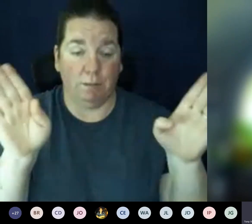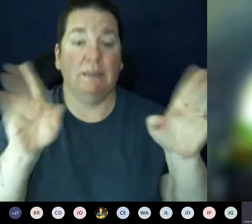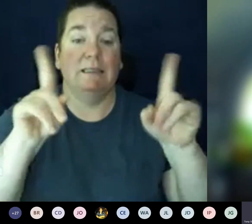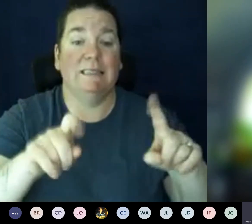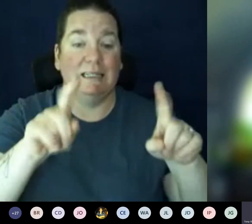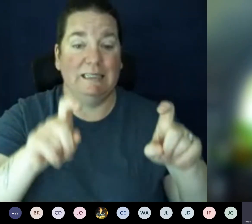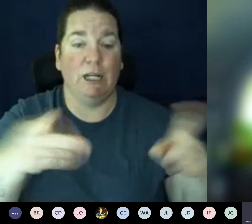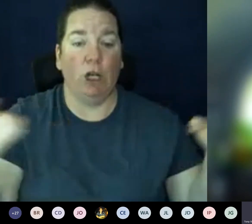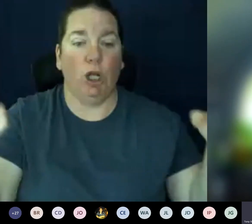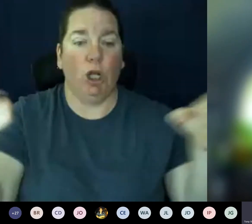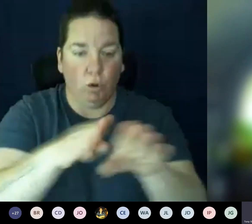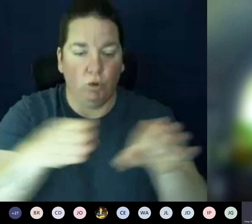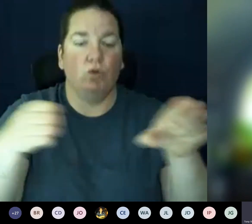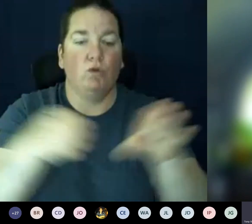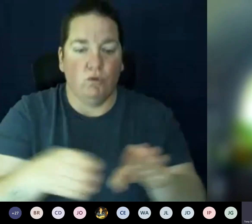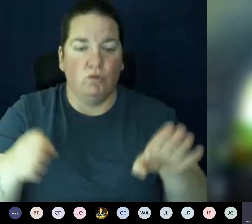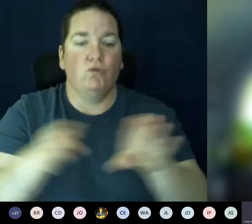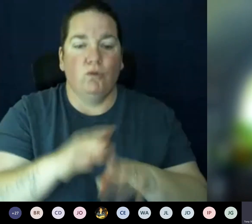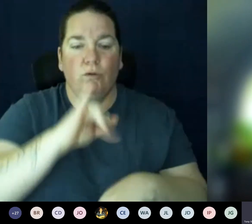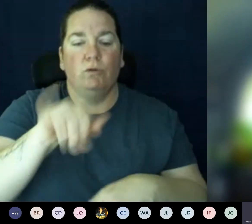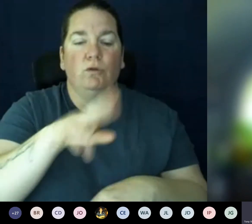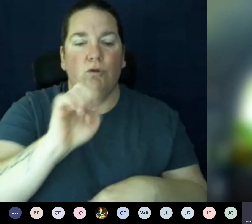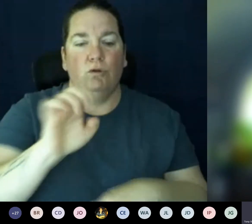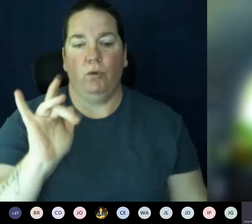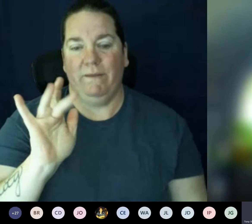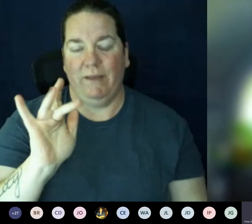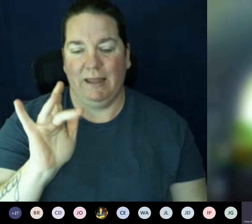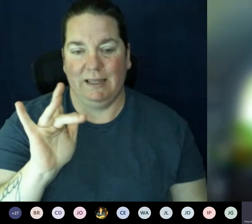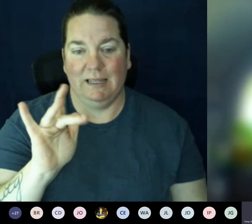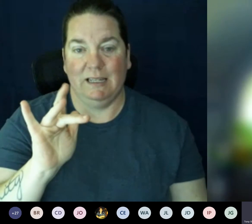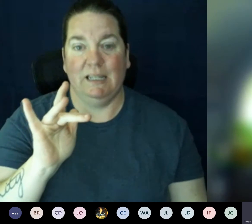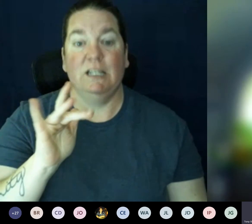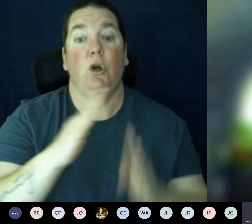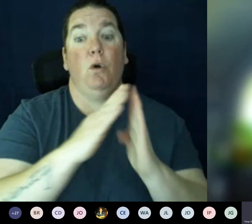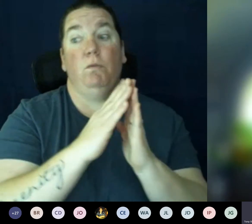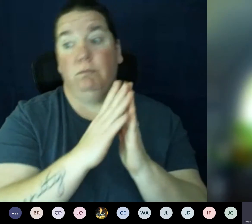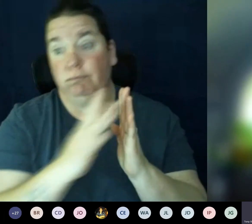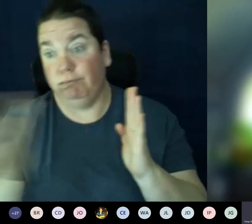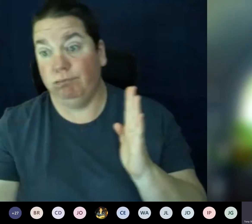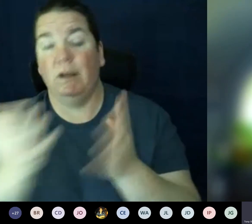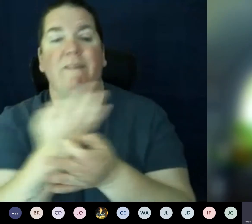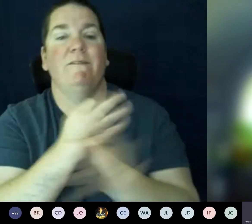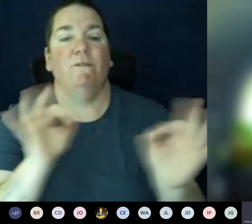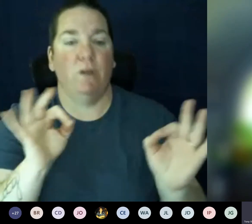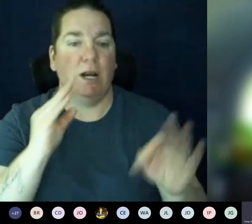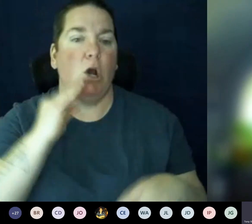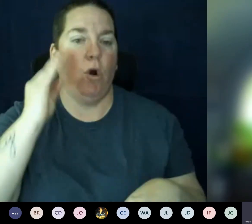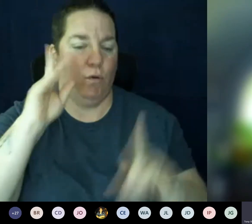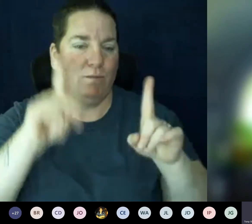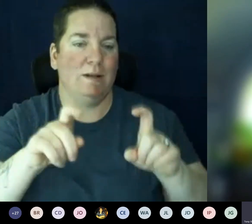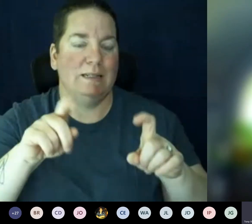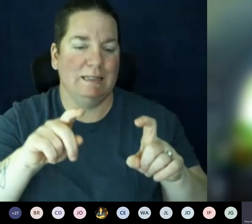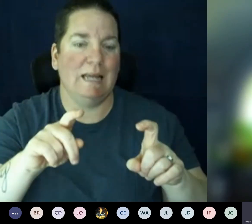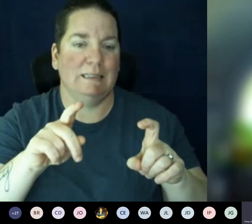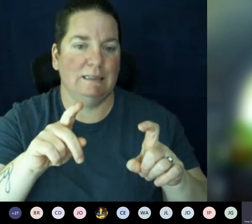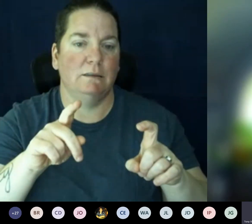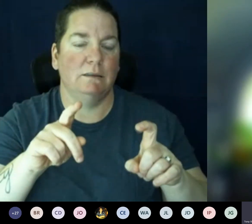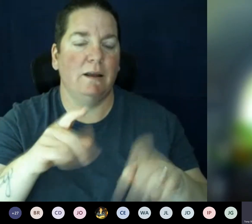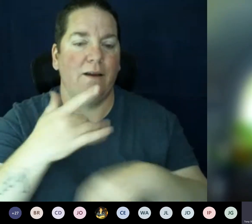at June 25th. And so after that, free at-home test kits will still be available